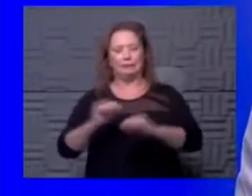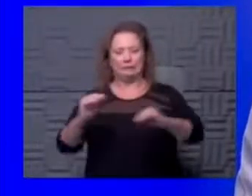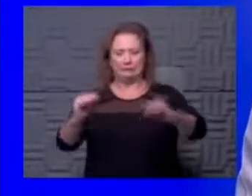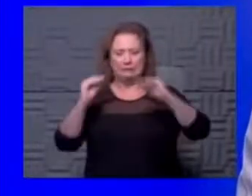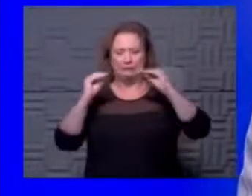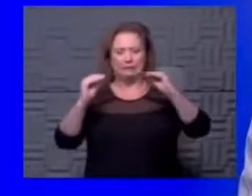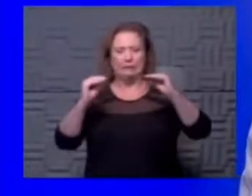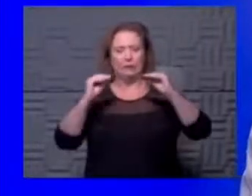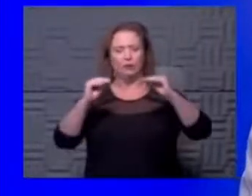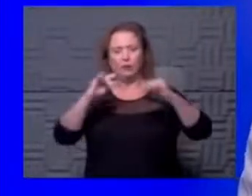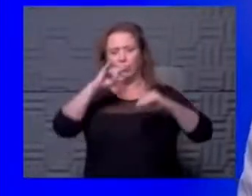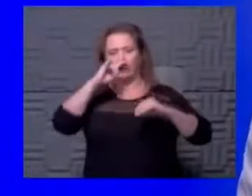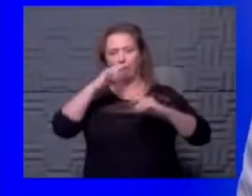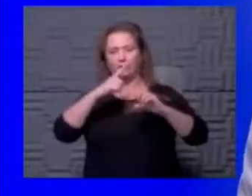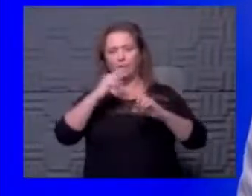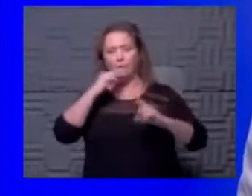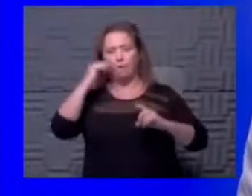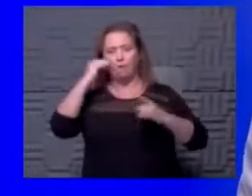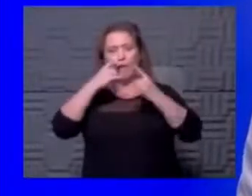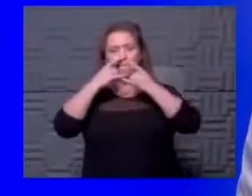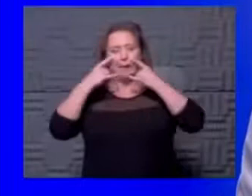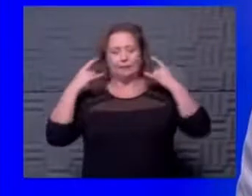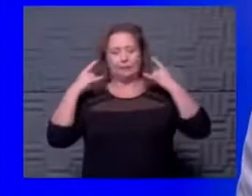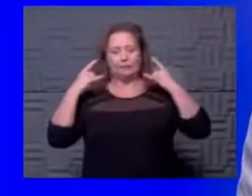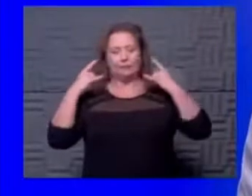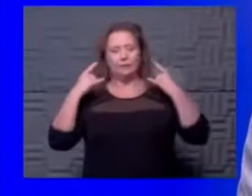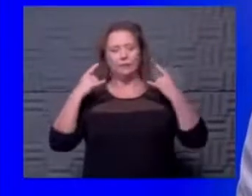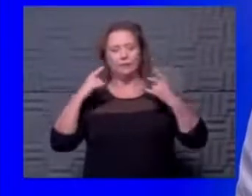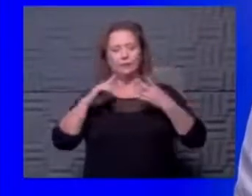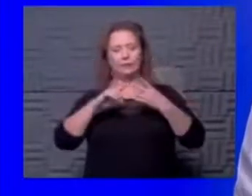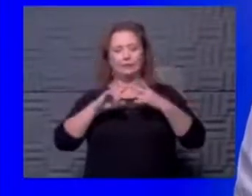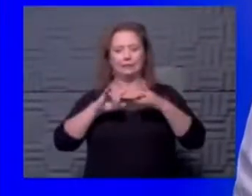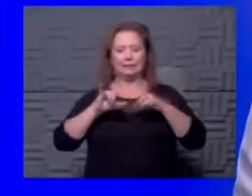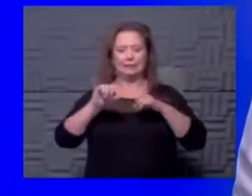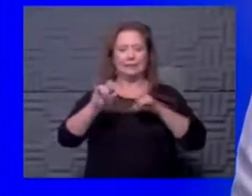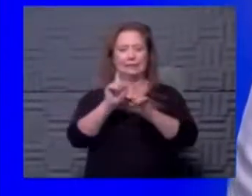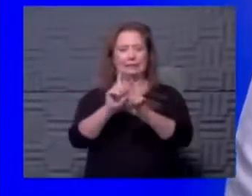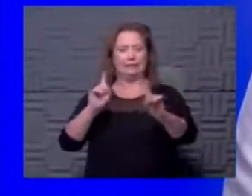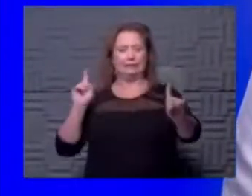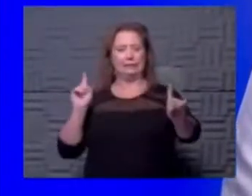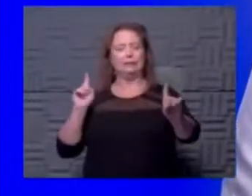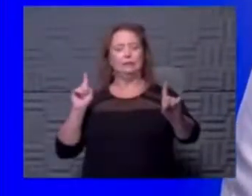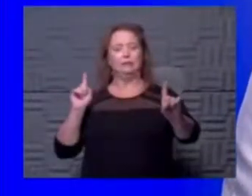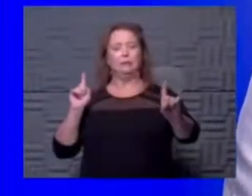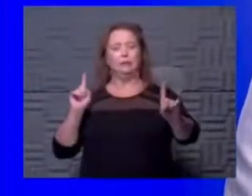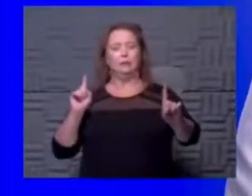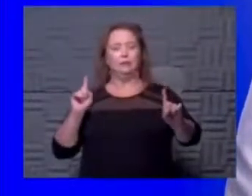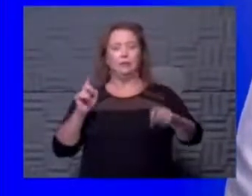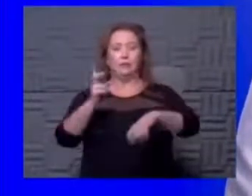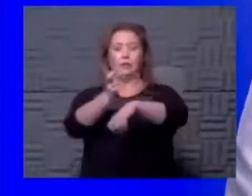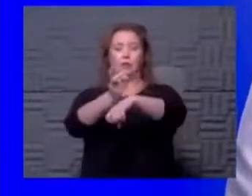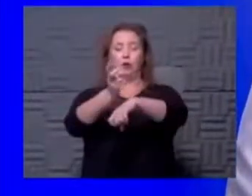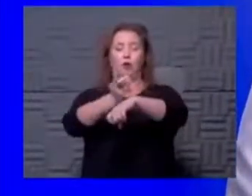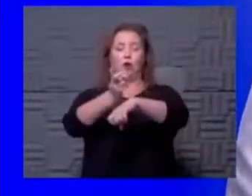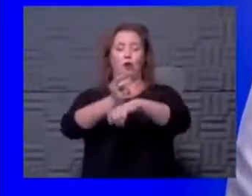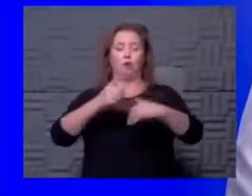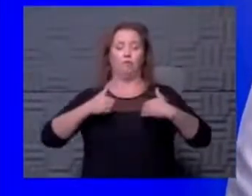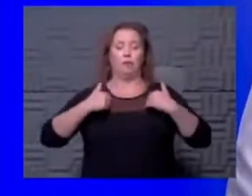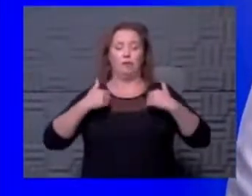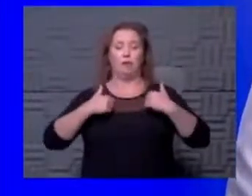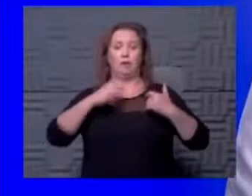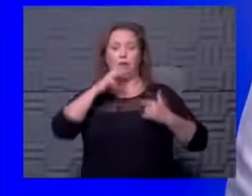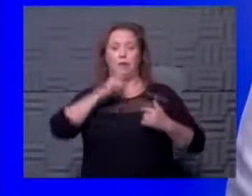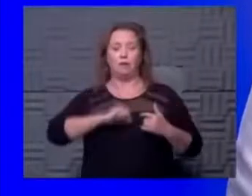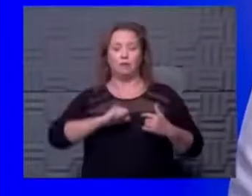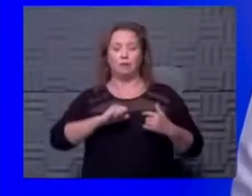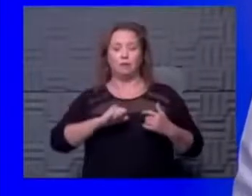on and from home about masking and about staying distanced. It's difficult with younger ages.